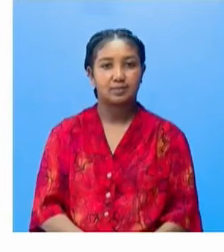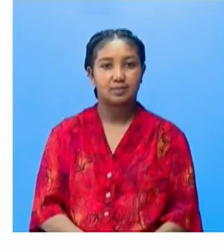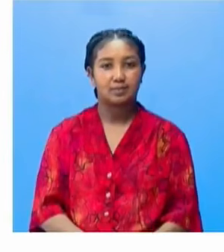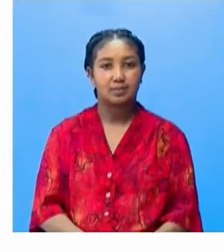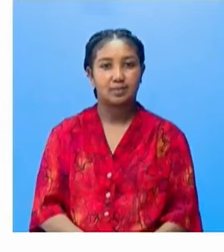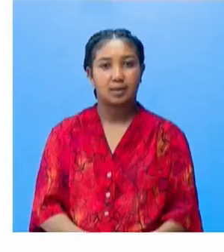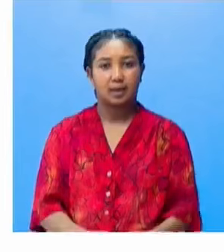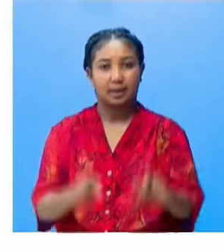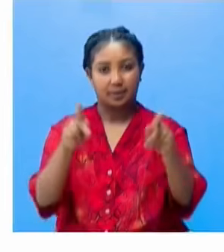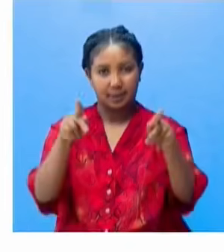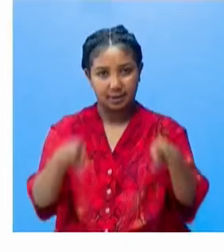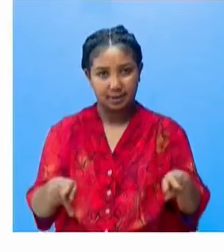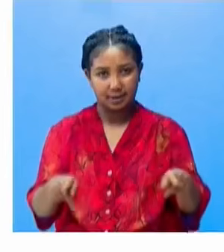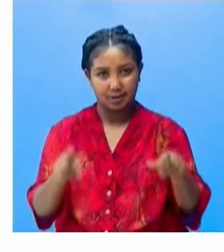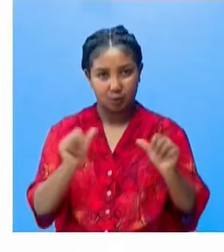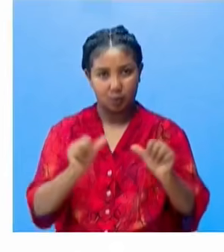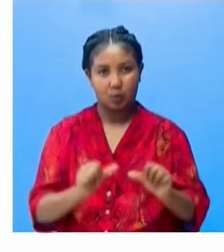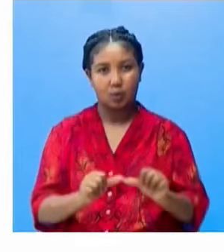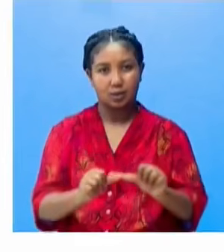Present